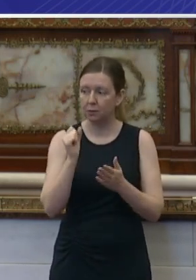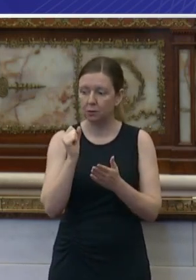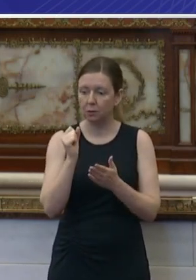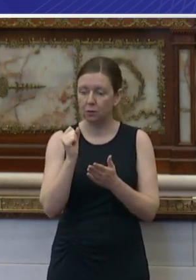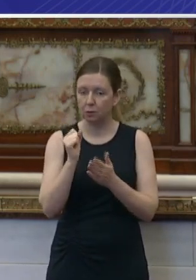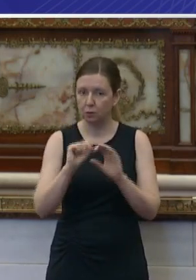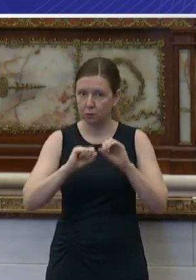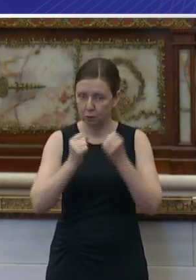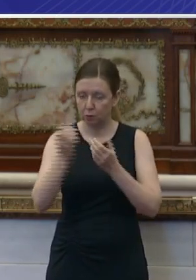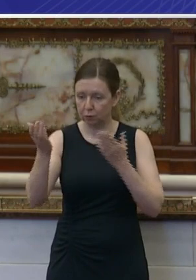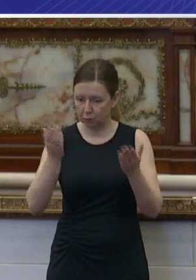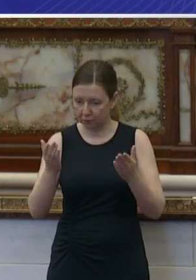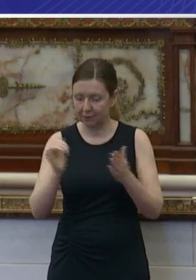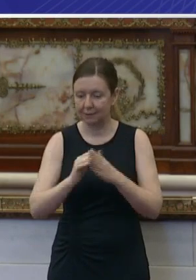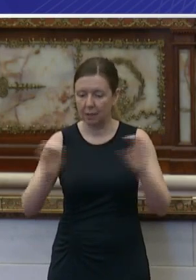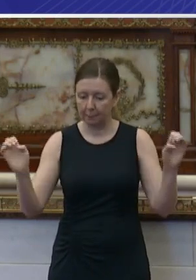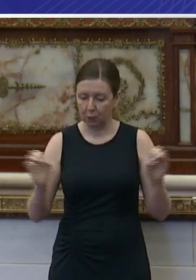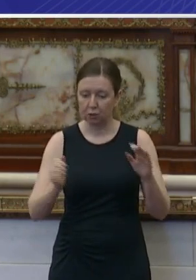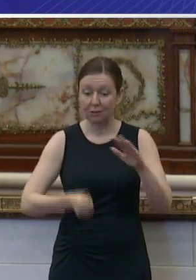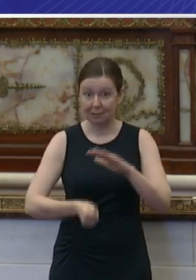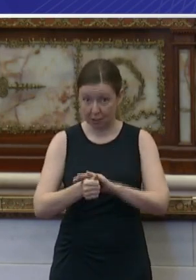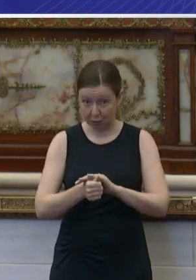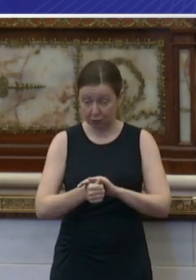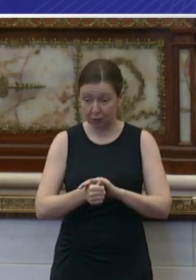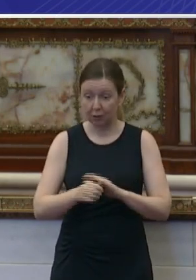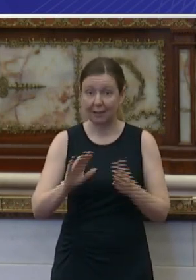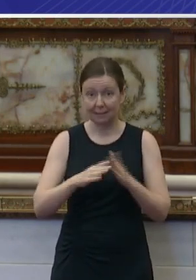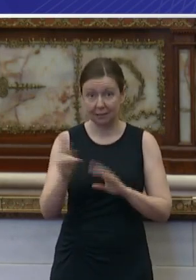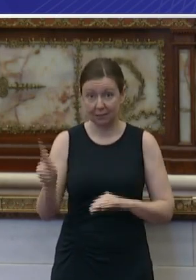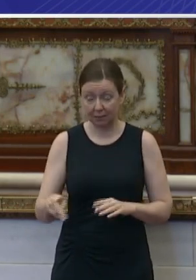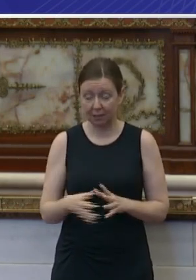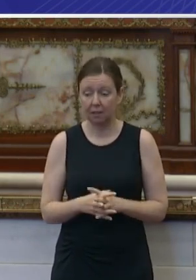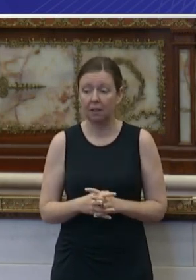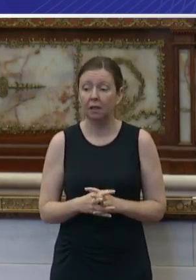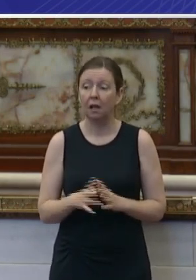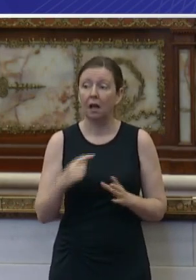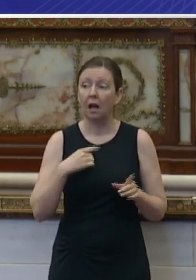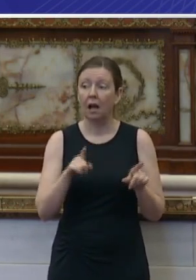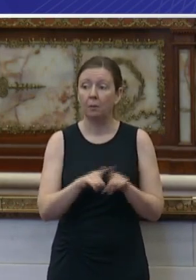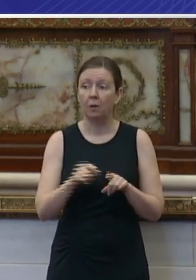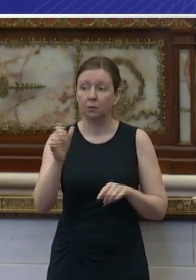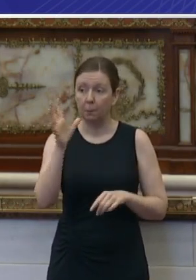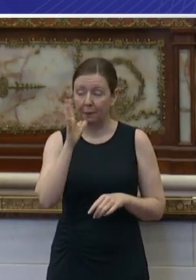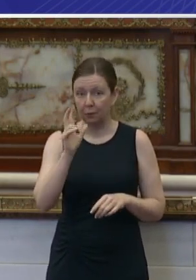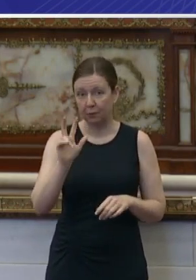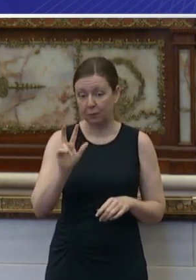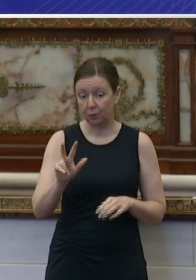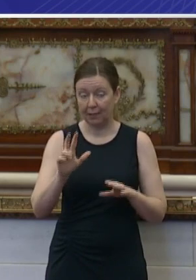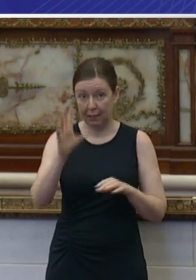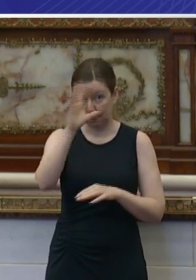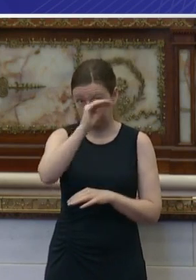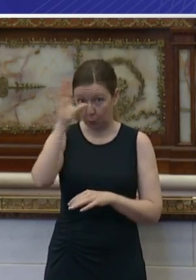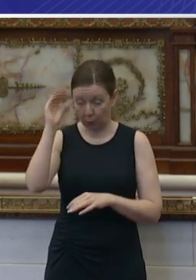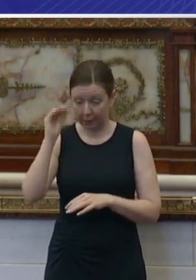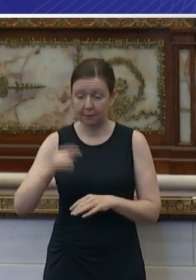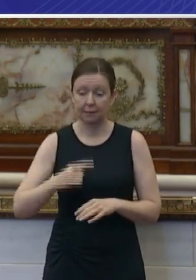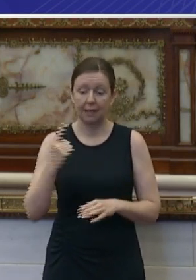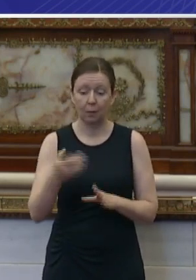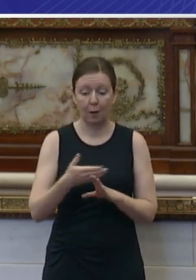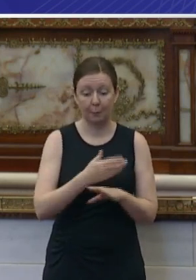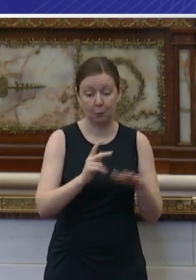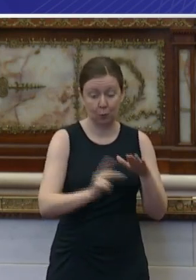for Hope, which is an emergency shelter in the city of Philadelphia. I'm also a mother of 3 school-aged and 1